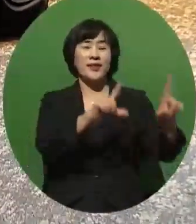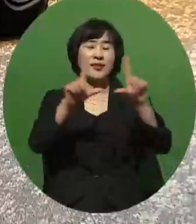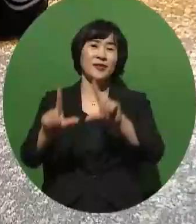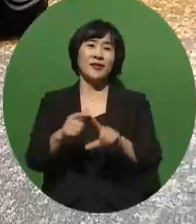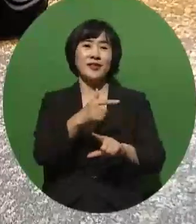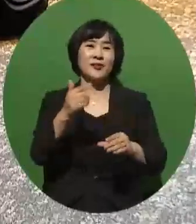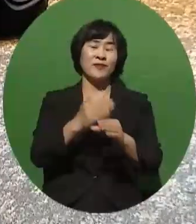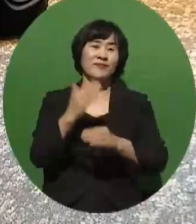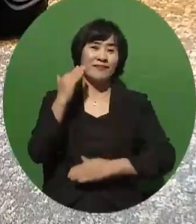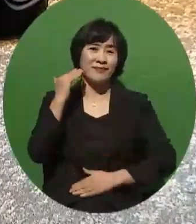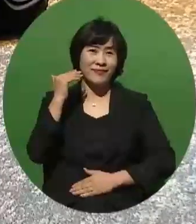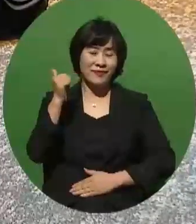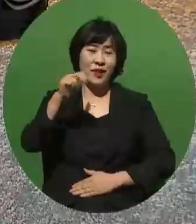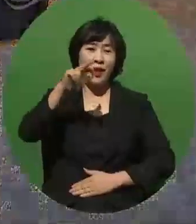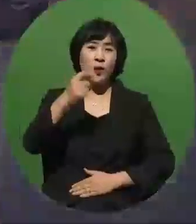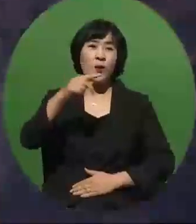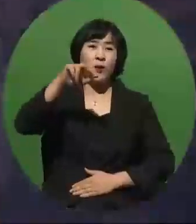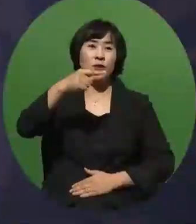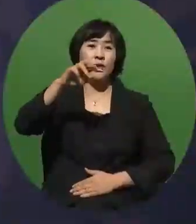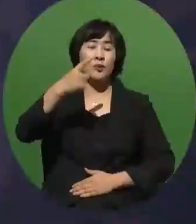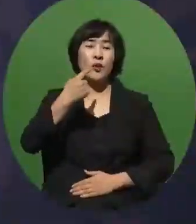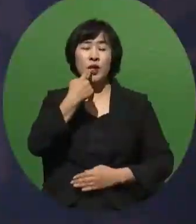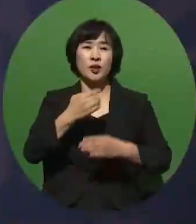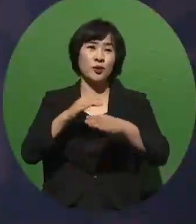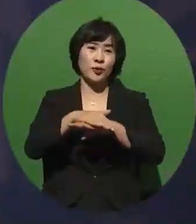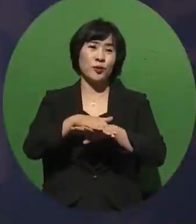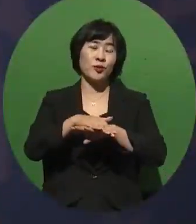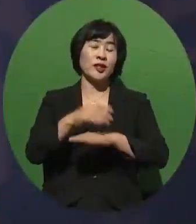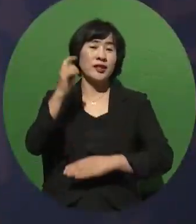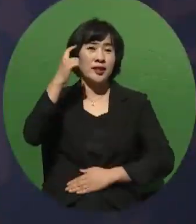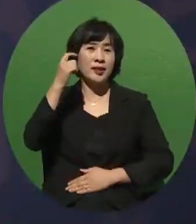Coexistence of humanity and the nature, that is the maxim